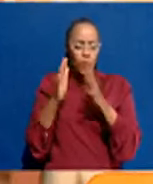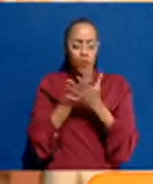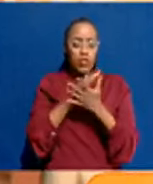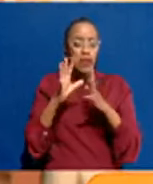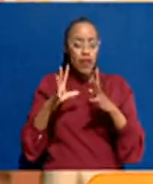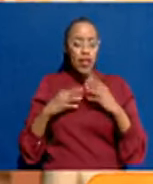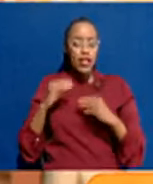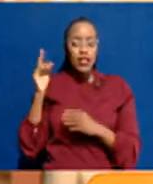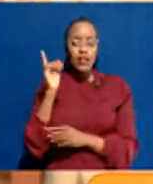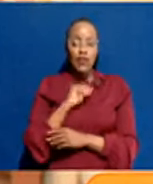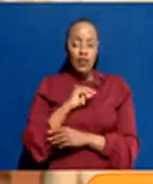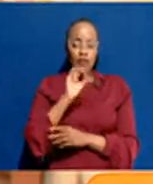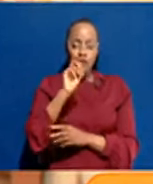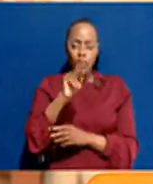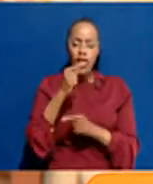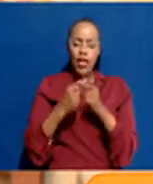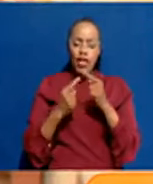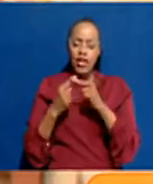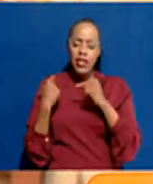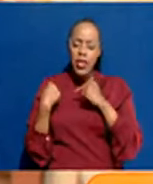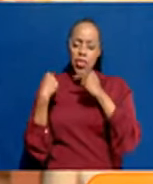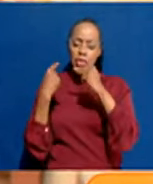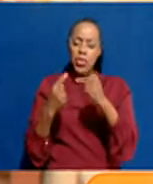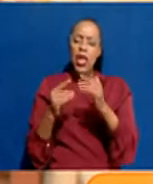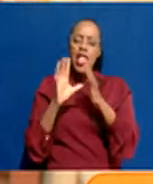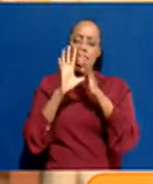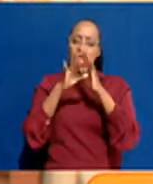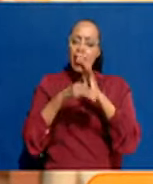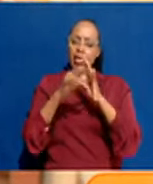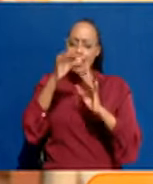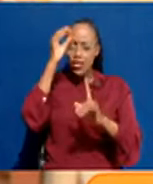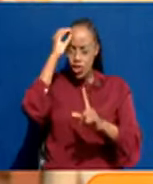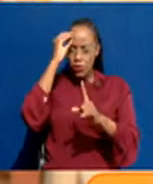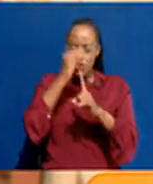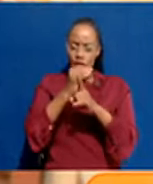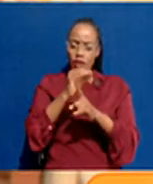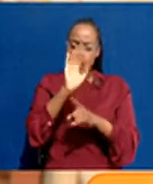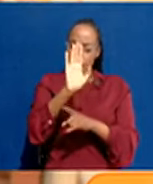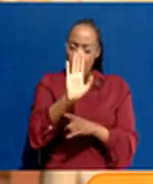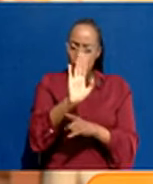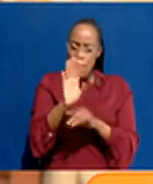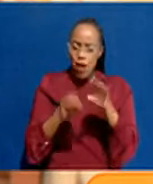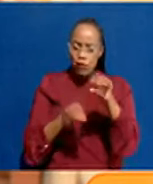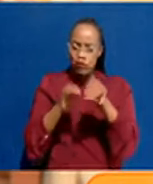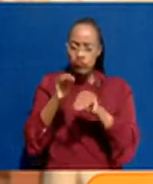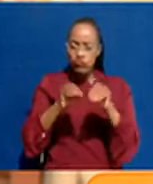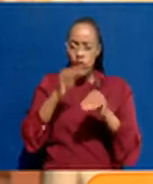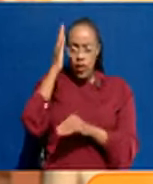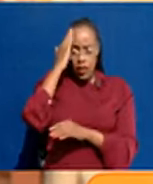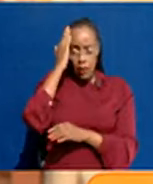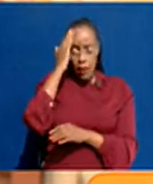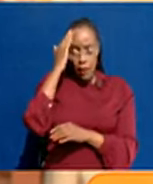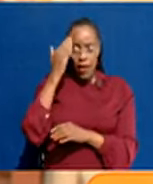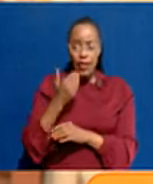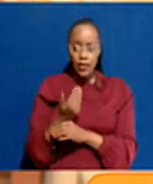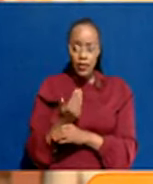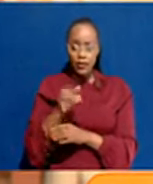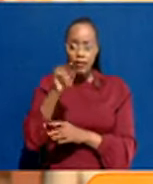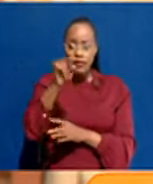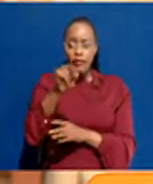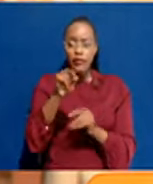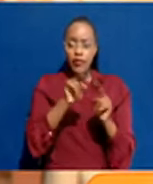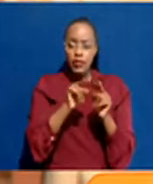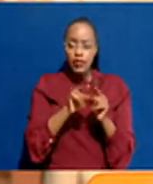accepted. Many years later, how objective was the formula in your view, considering that you are really